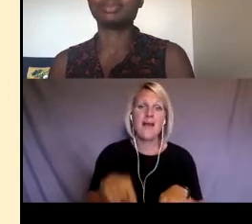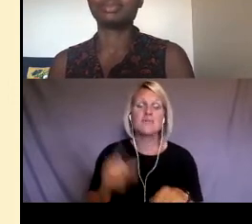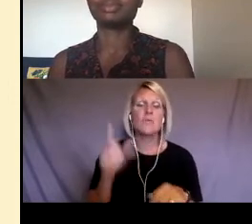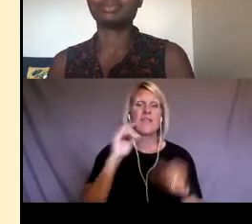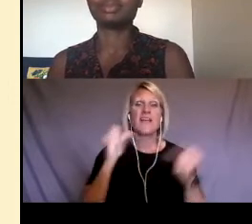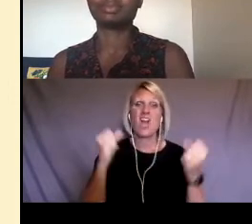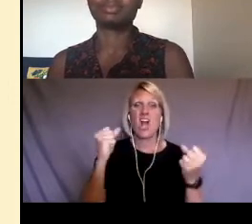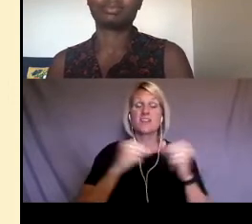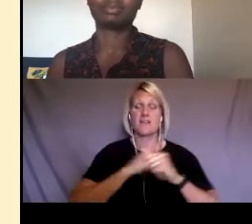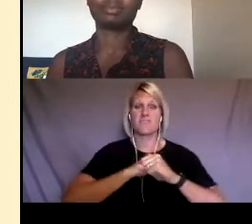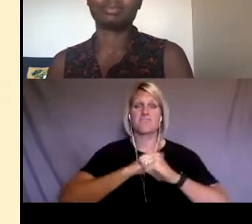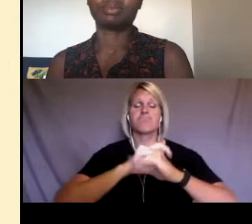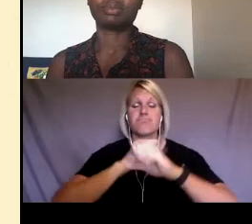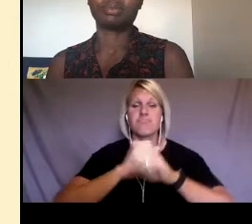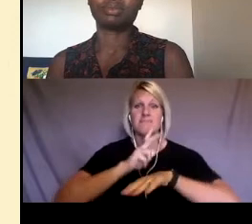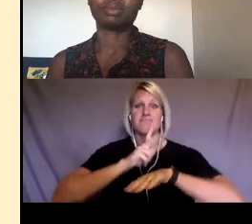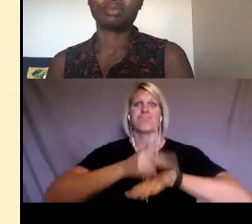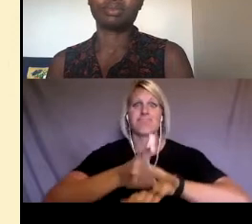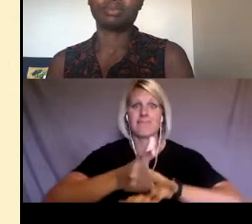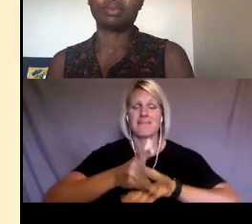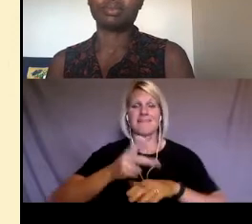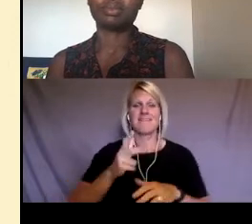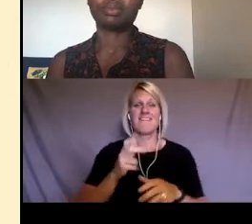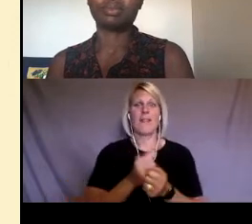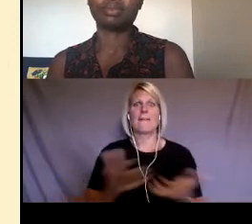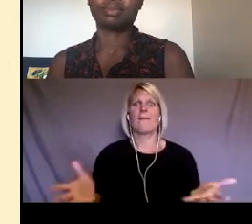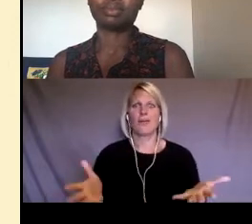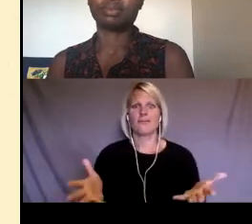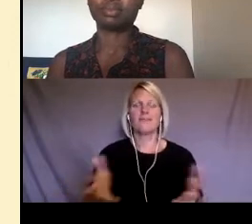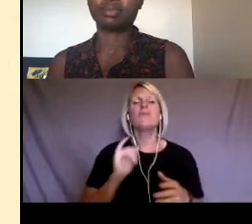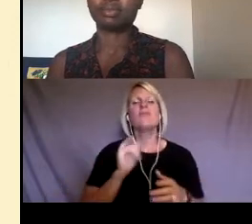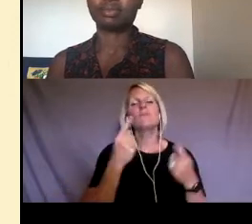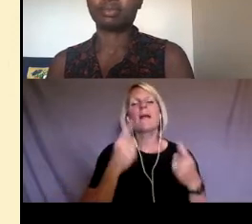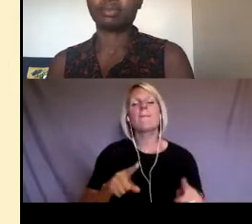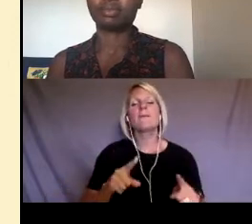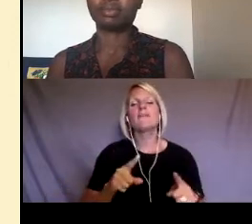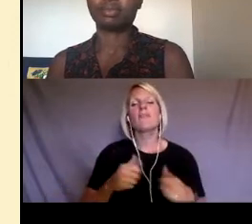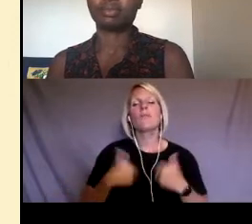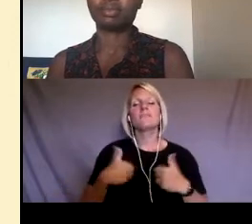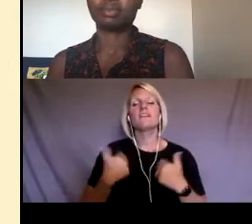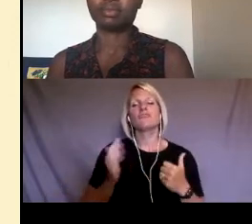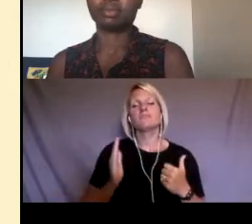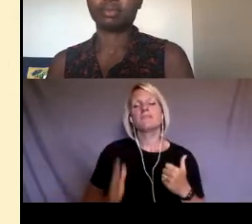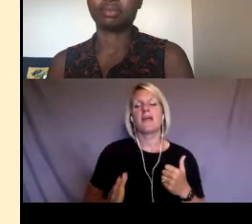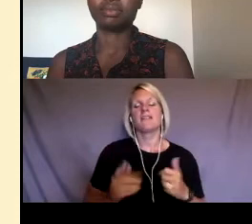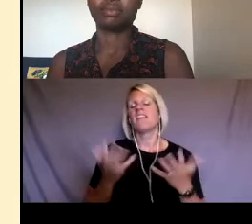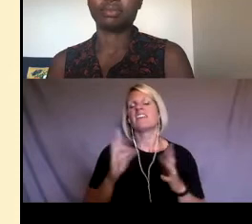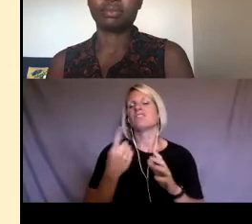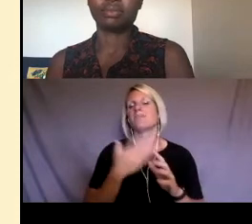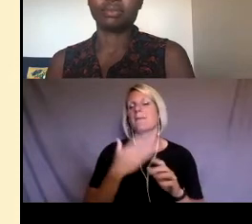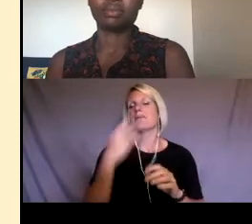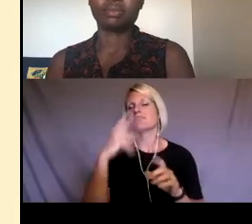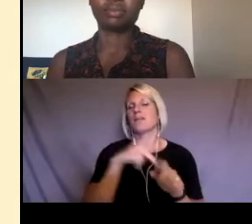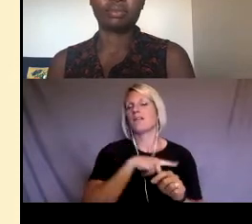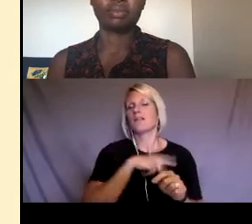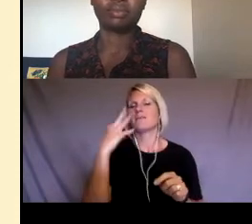So that's what happened as far as the residential side. I'm just giving my personal experience to go with what you said,